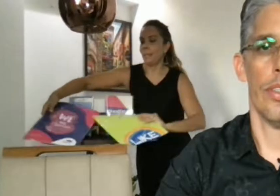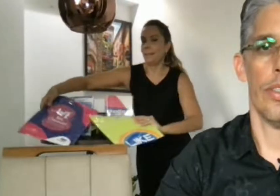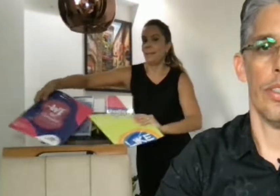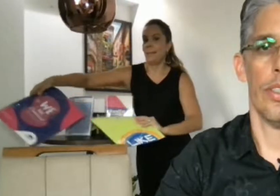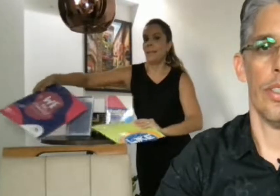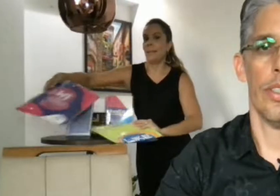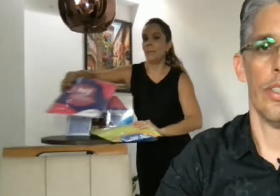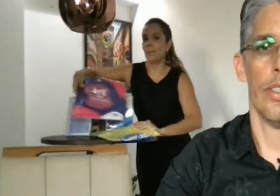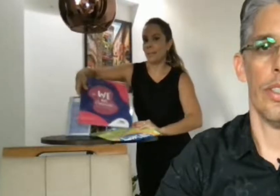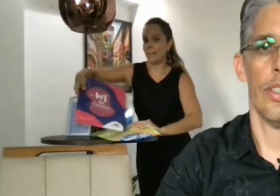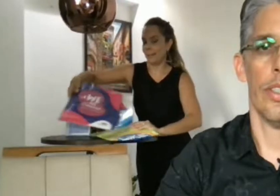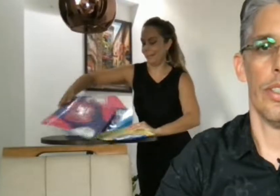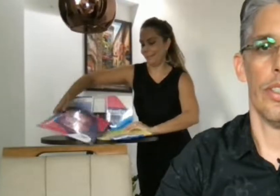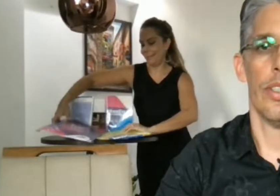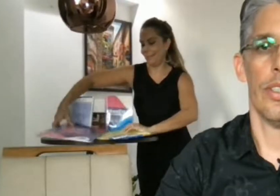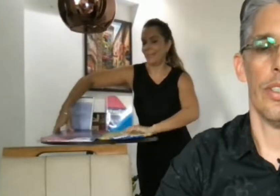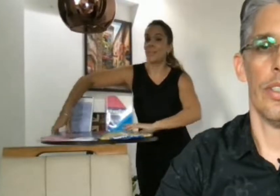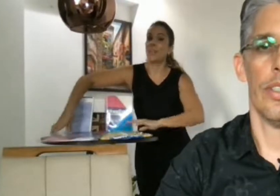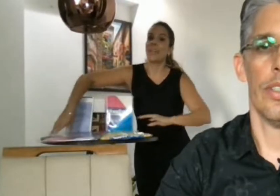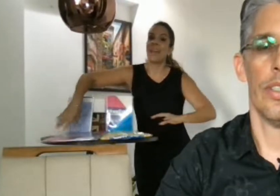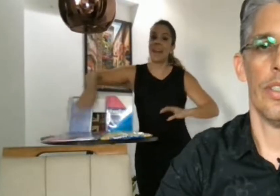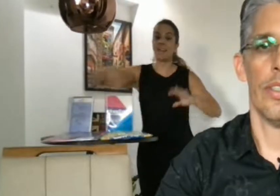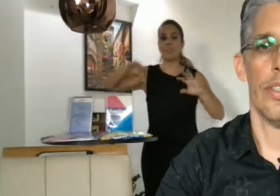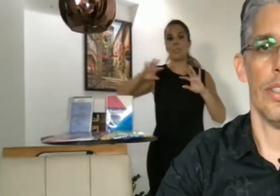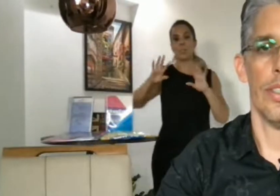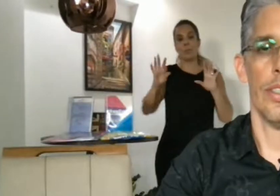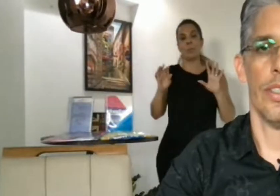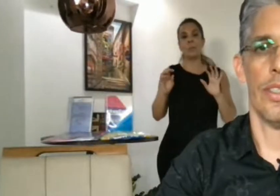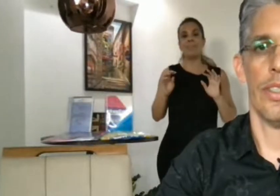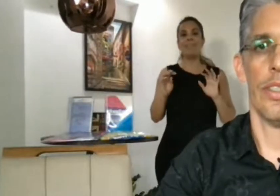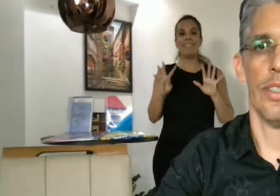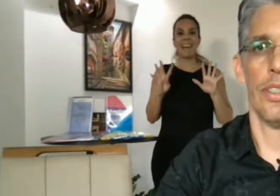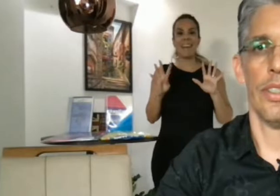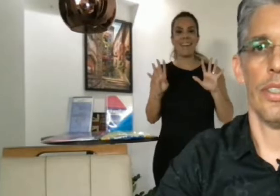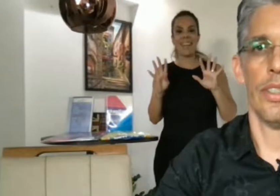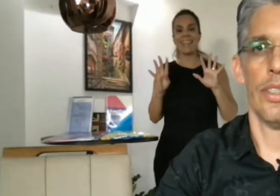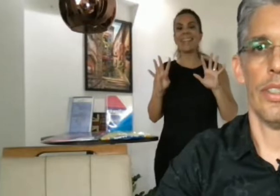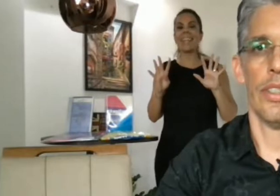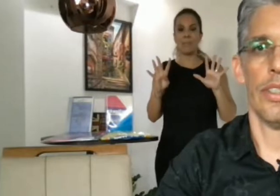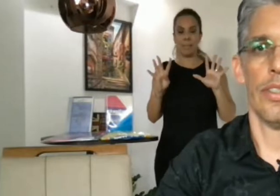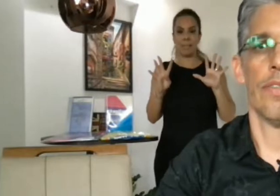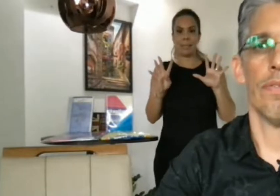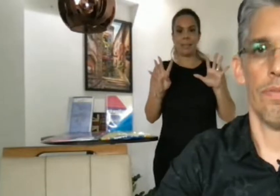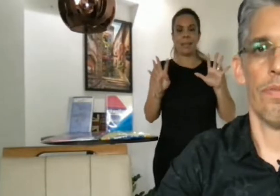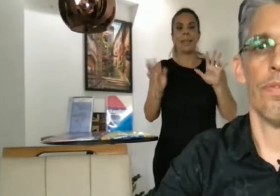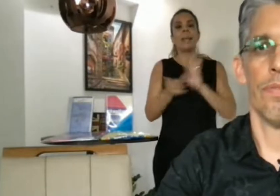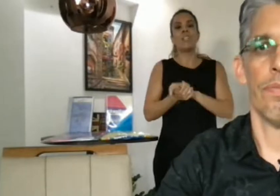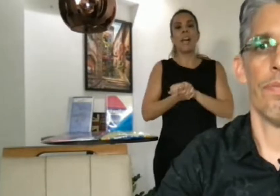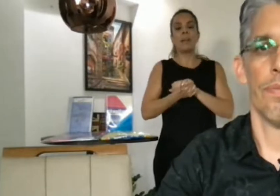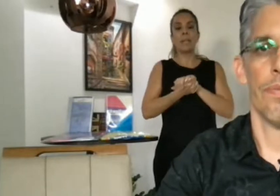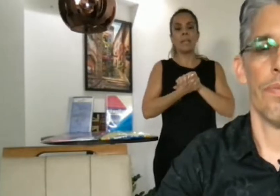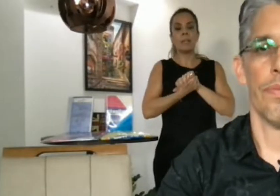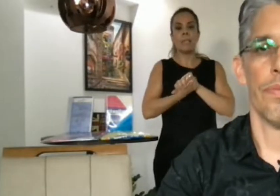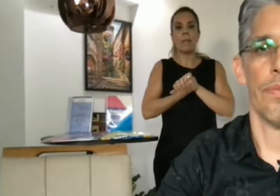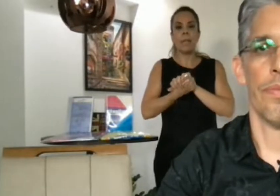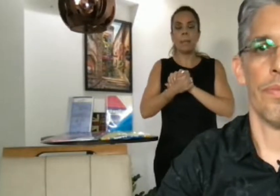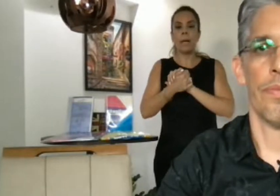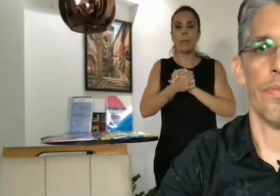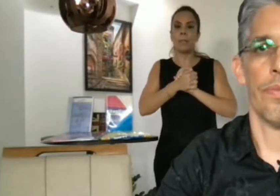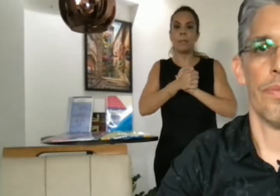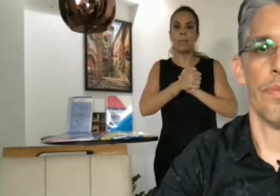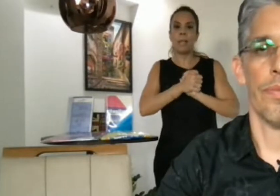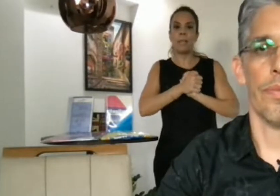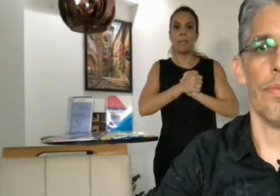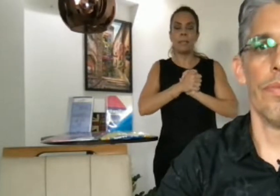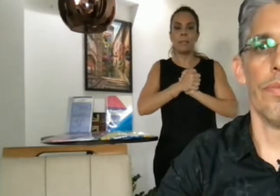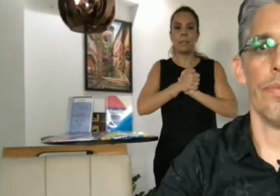t-shirt, and a book. So we have, in total, 9 gifts. Thiago, can you tell them how